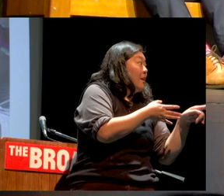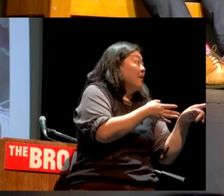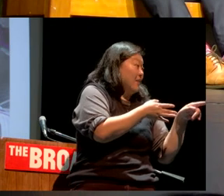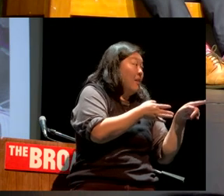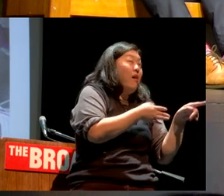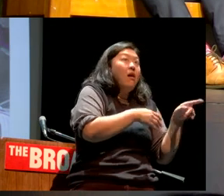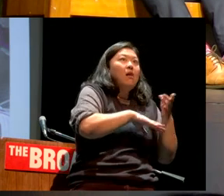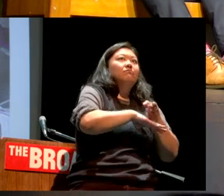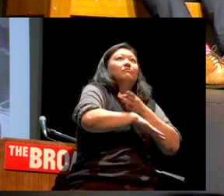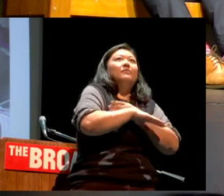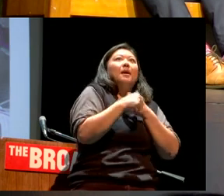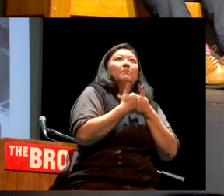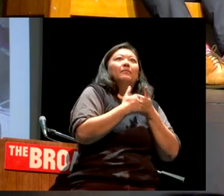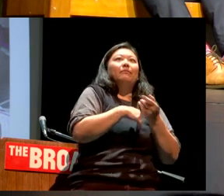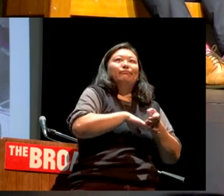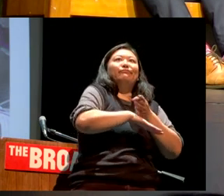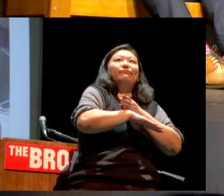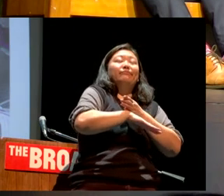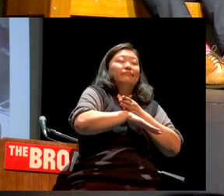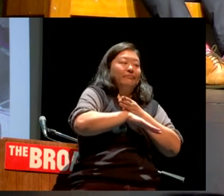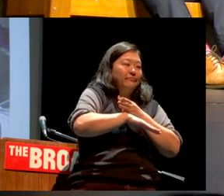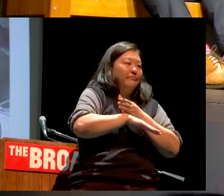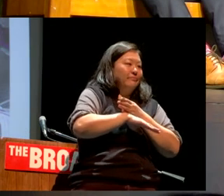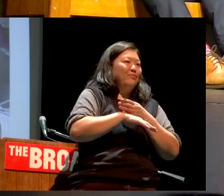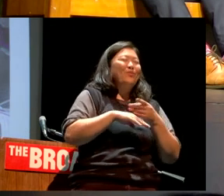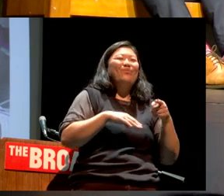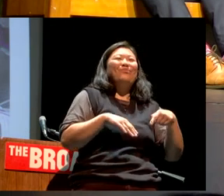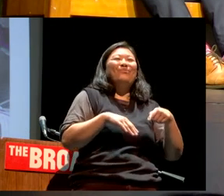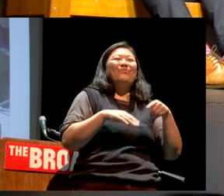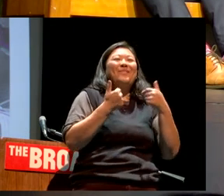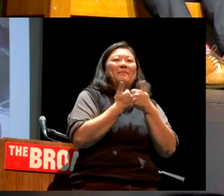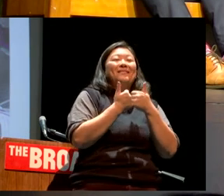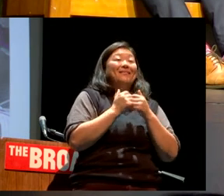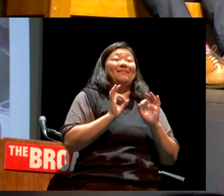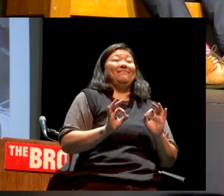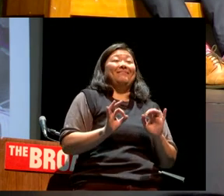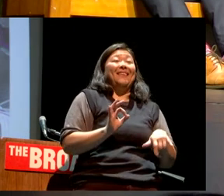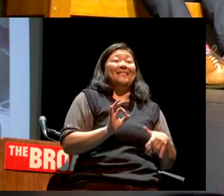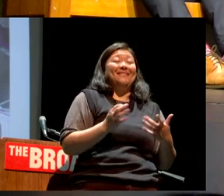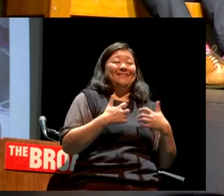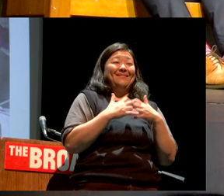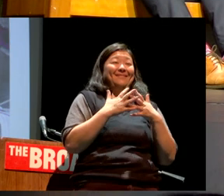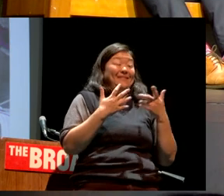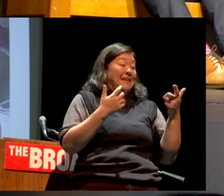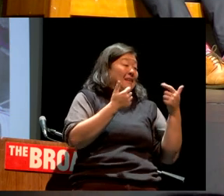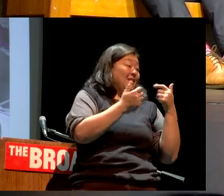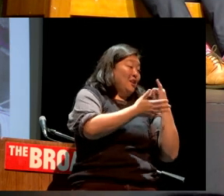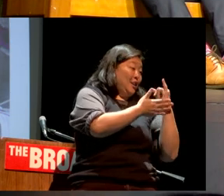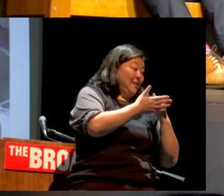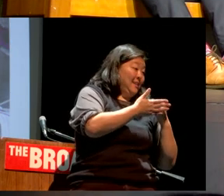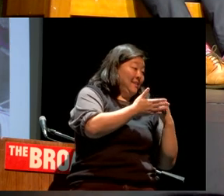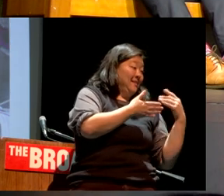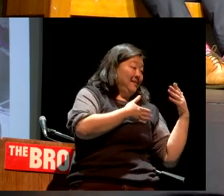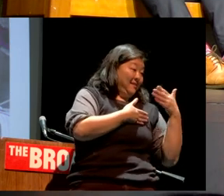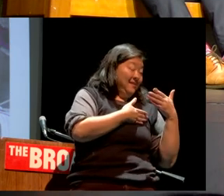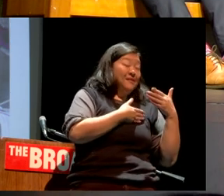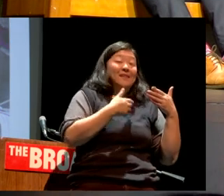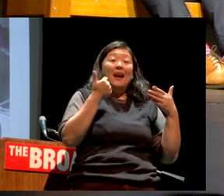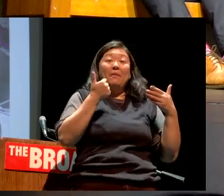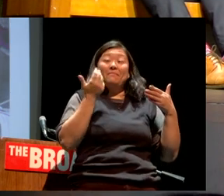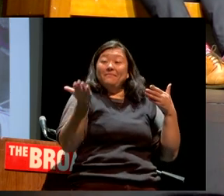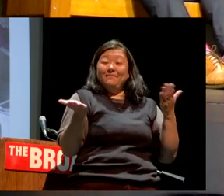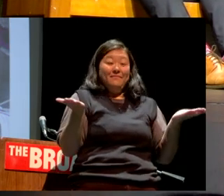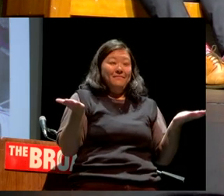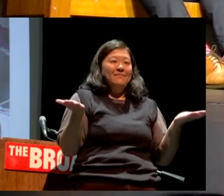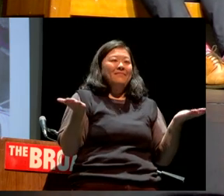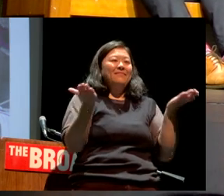team, and you know, when you have a good team, you need to keep it and you know, continue to innovate. So that's what we're doing. And the process was easy. It